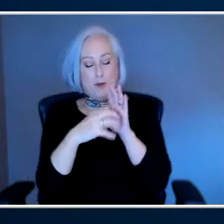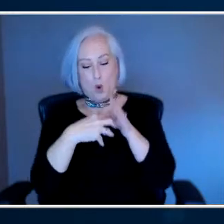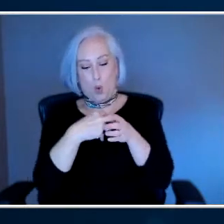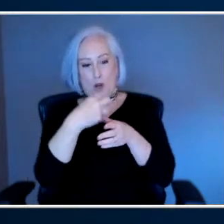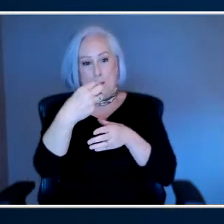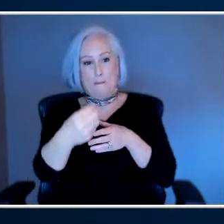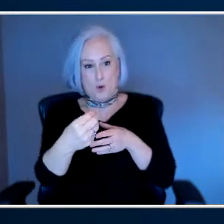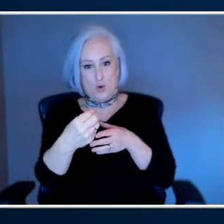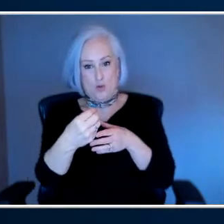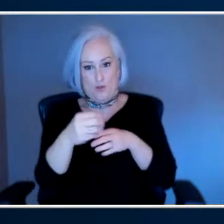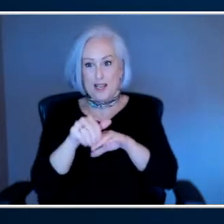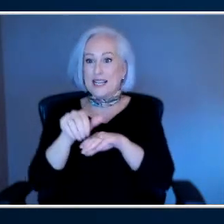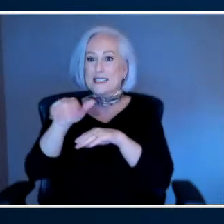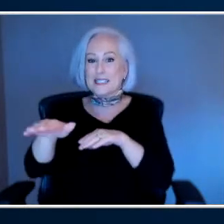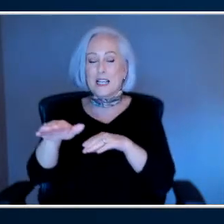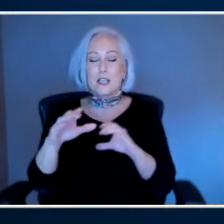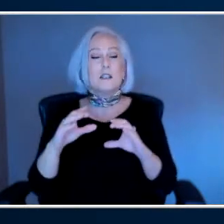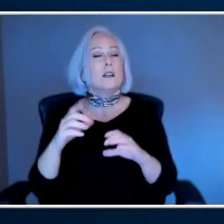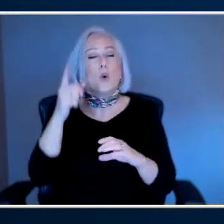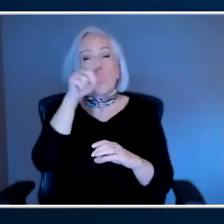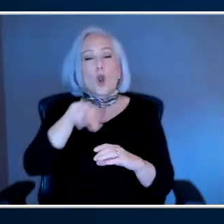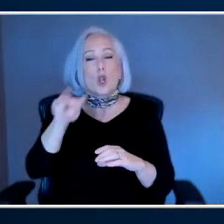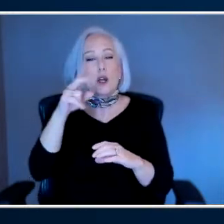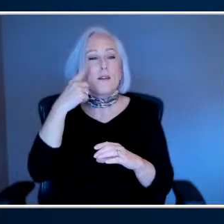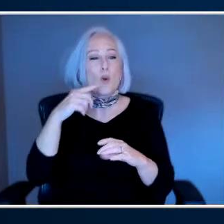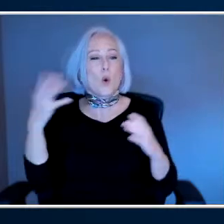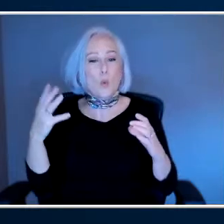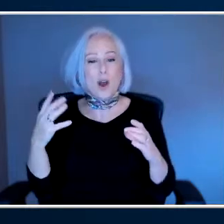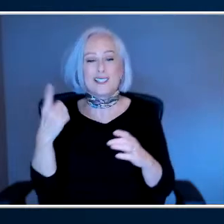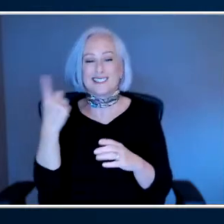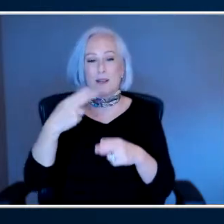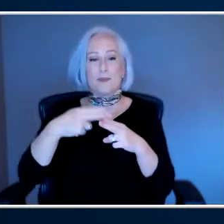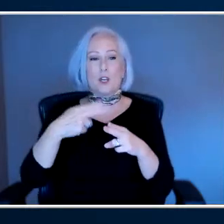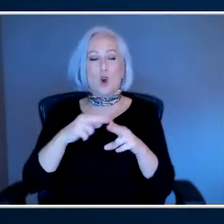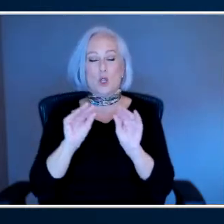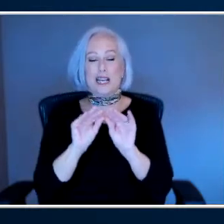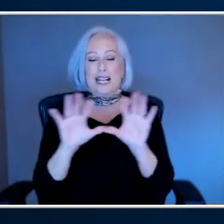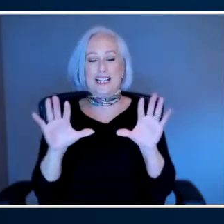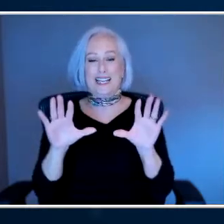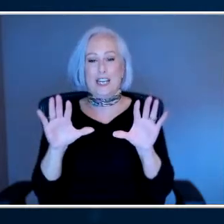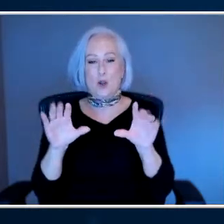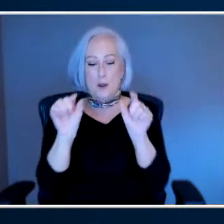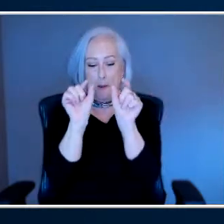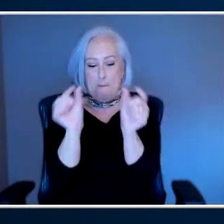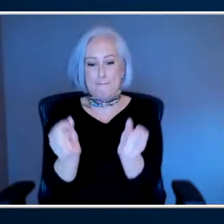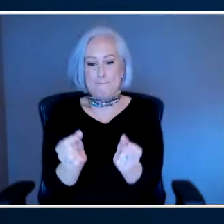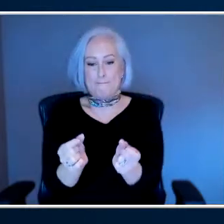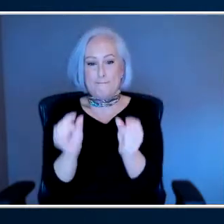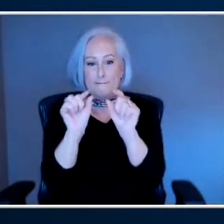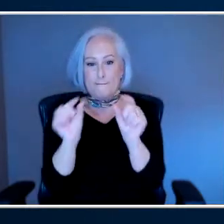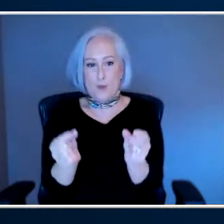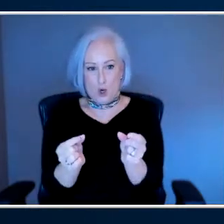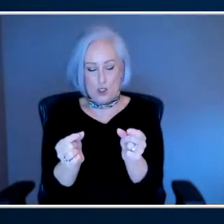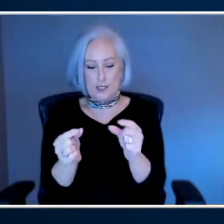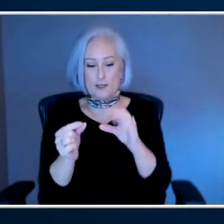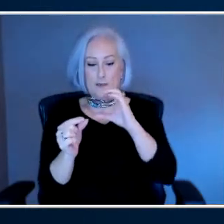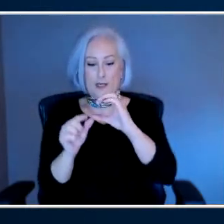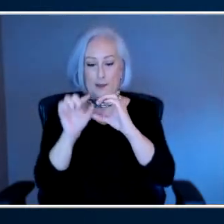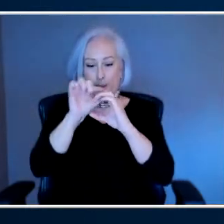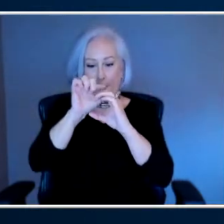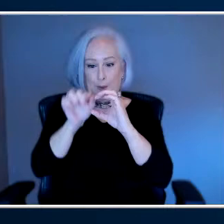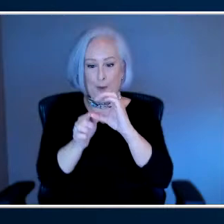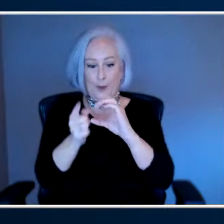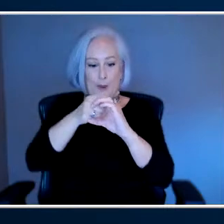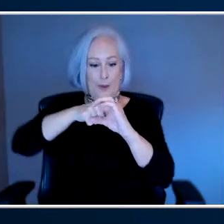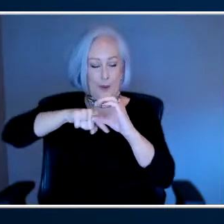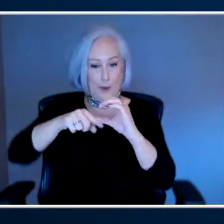clear margins. That's a very, very important aspect of everything. The cornerstone of good cancer surgery is you get the cancer